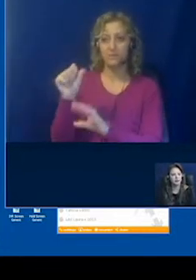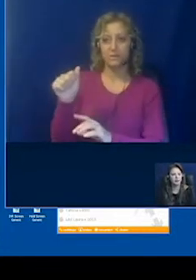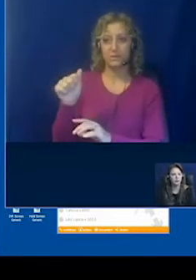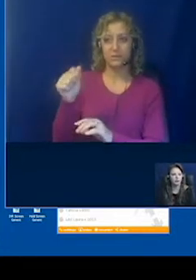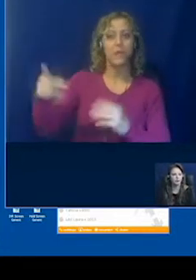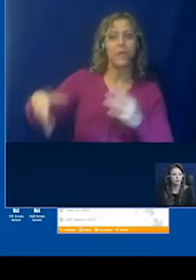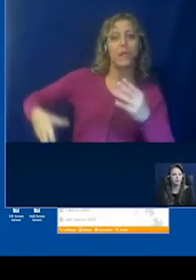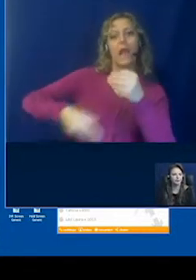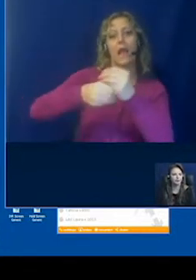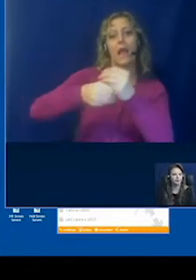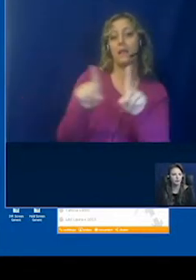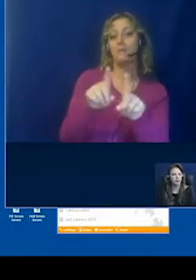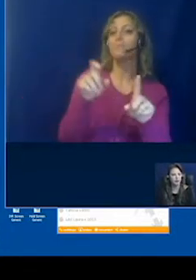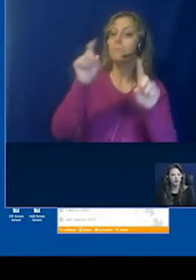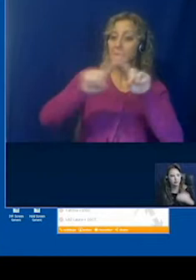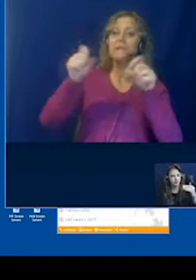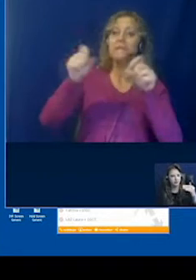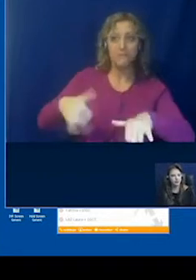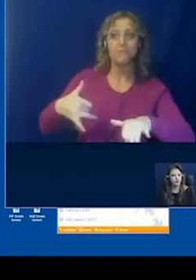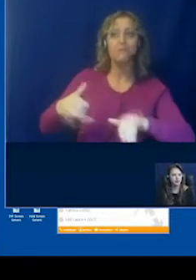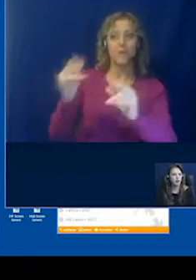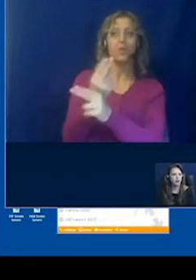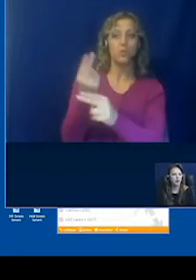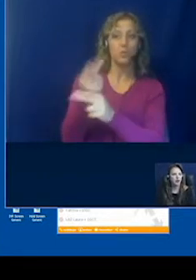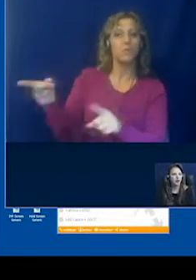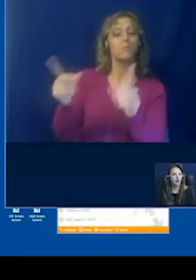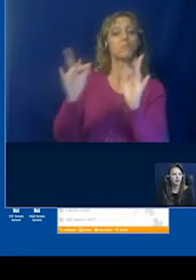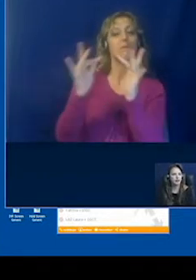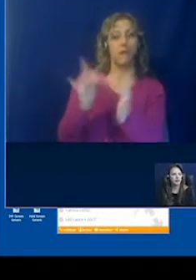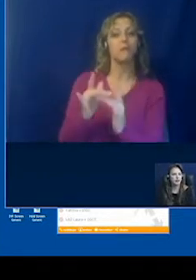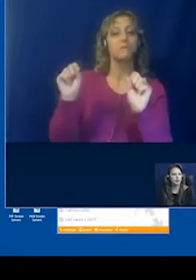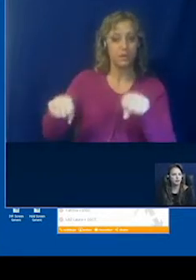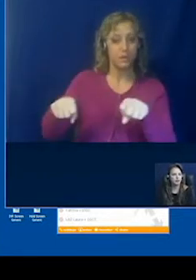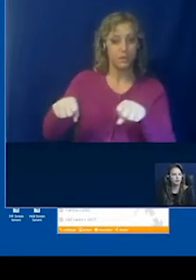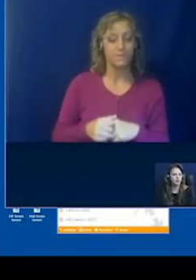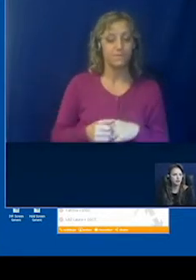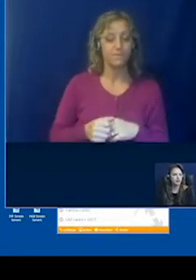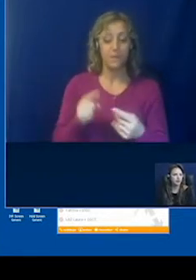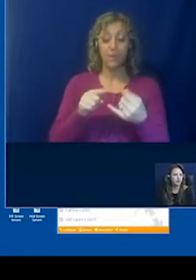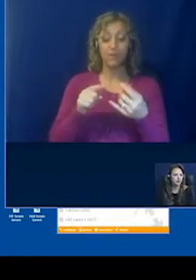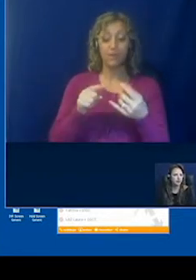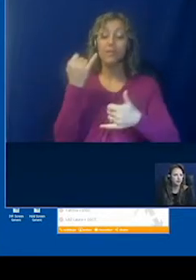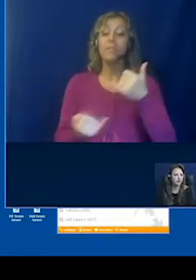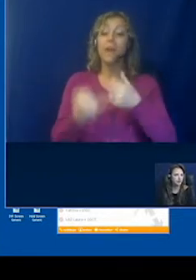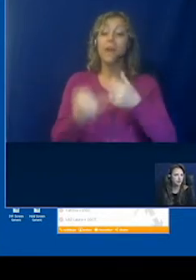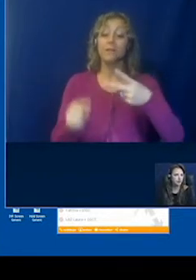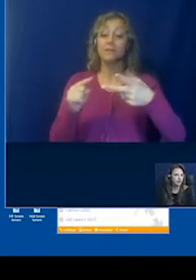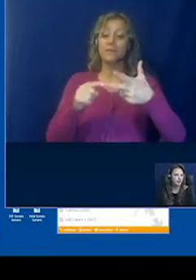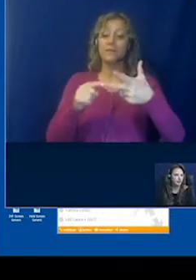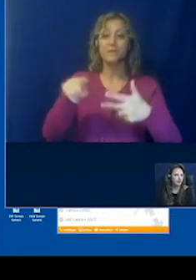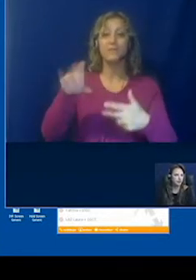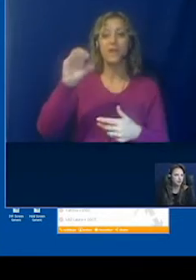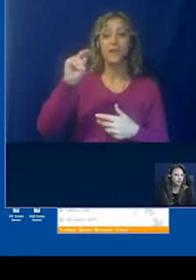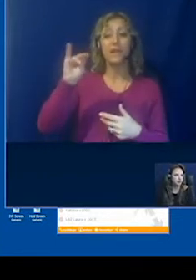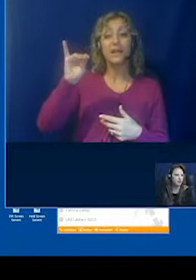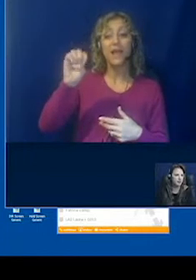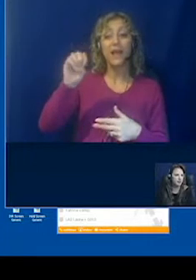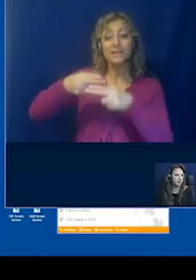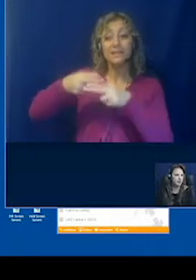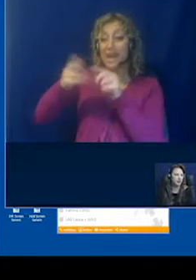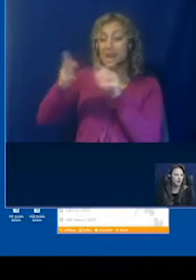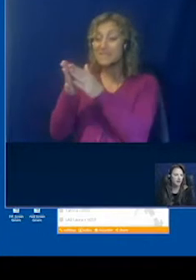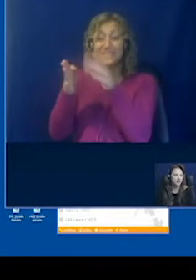contact anyways on this list. The last one mentions Connie, and you see a little